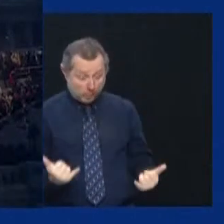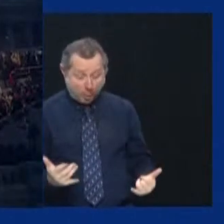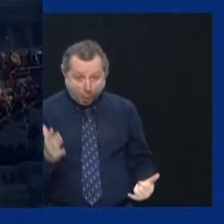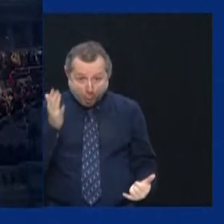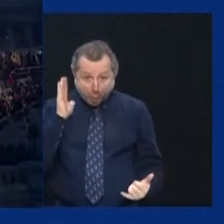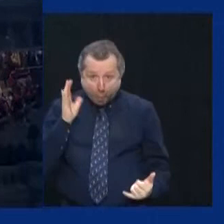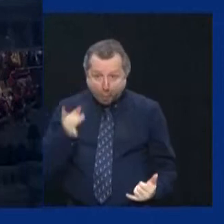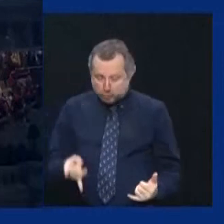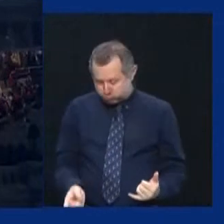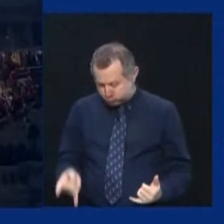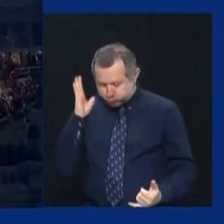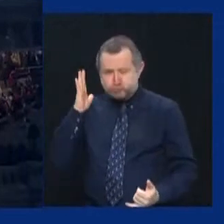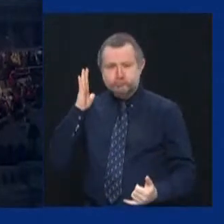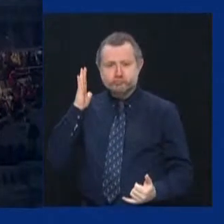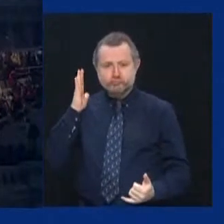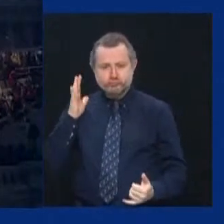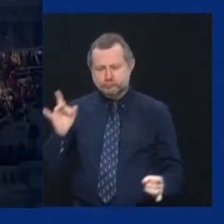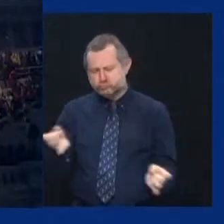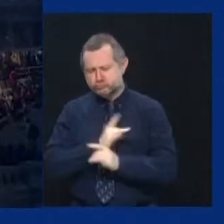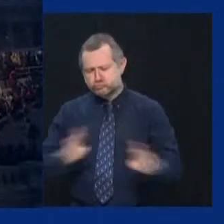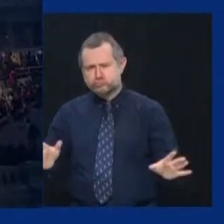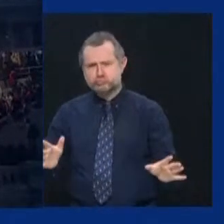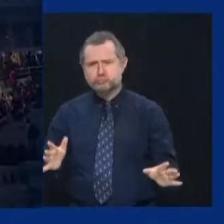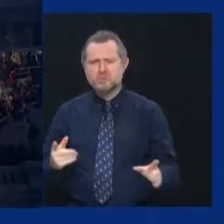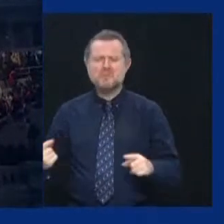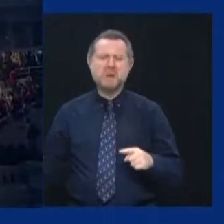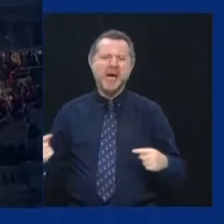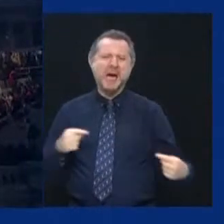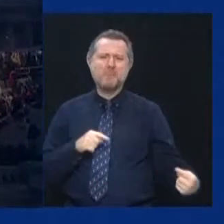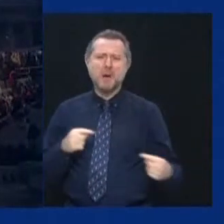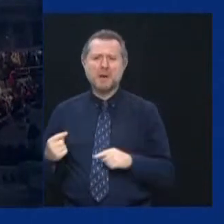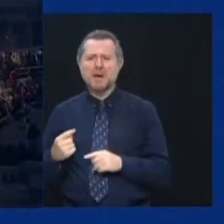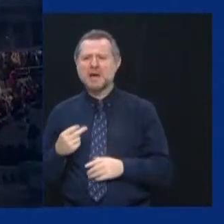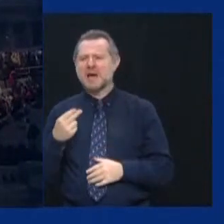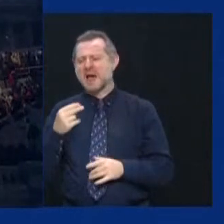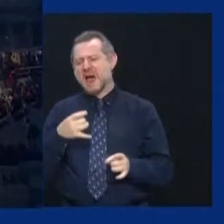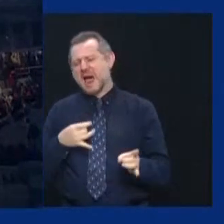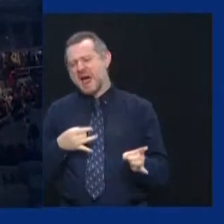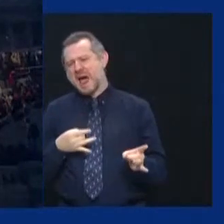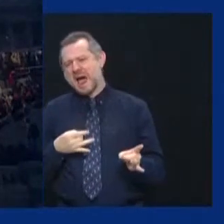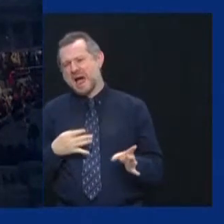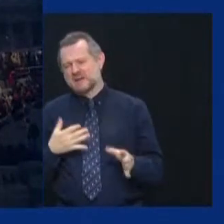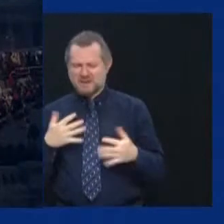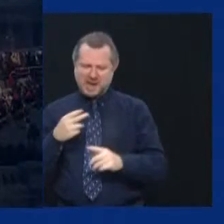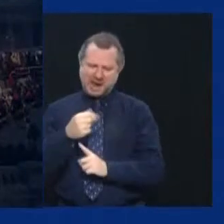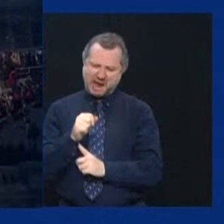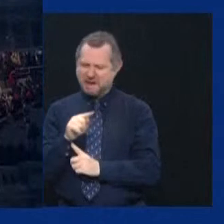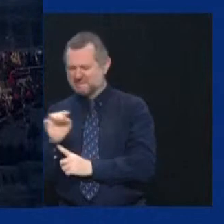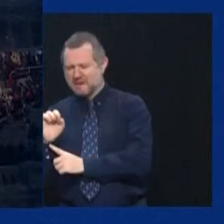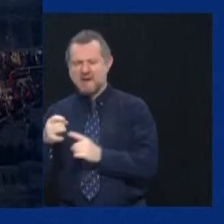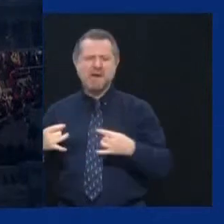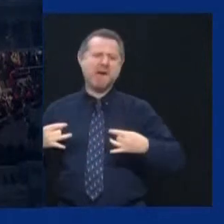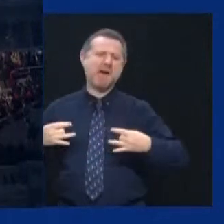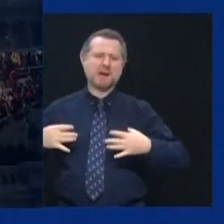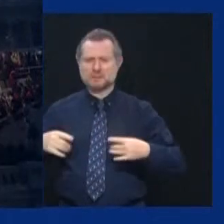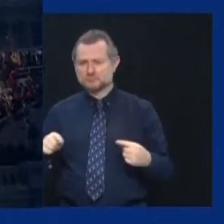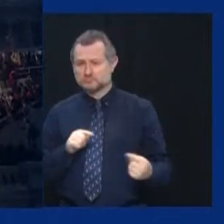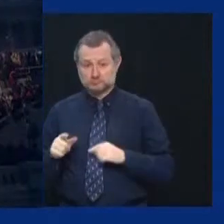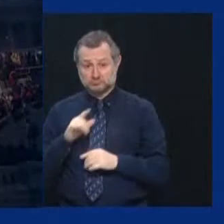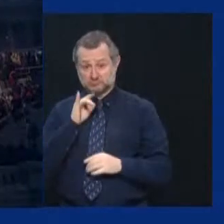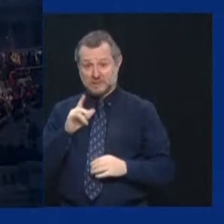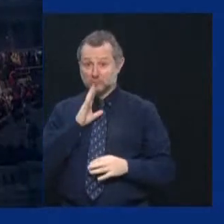Nothing like the vitriol and hate that we saw here. From a security point of